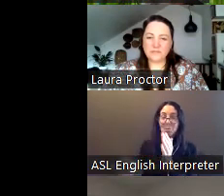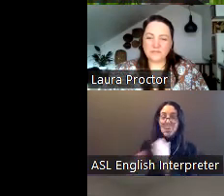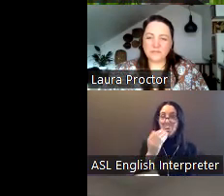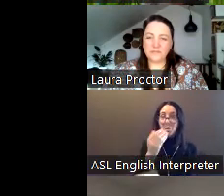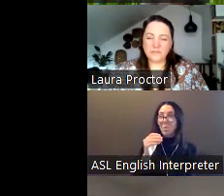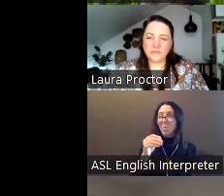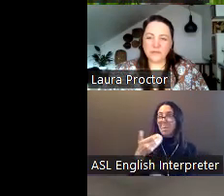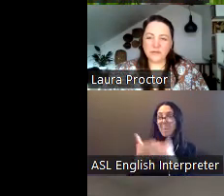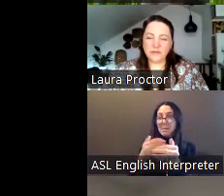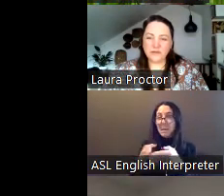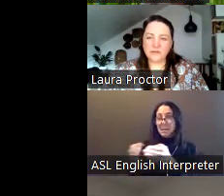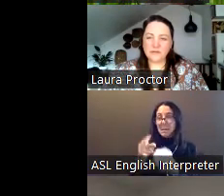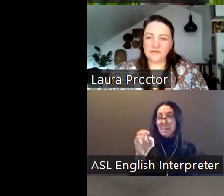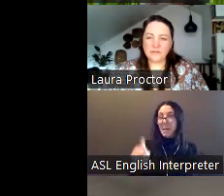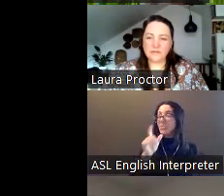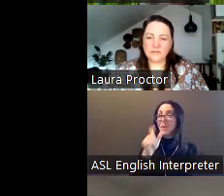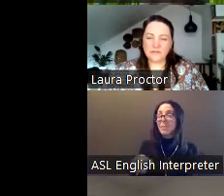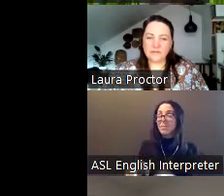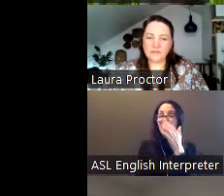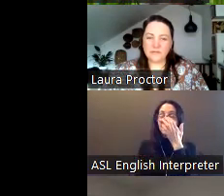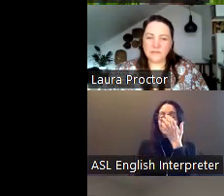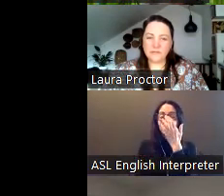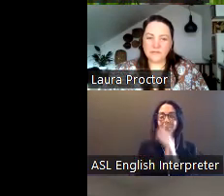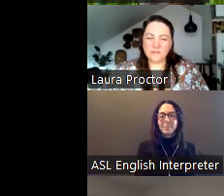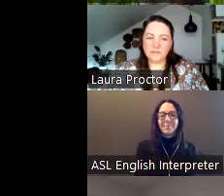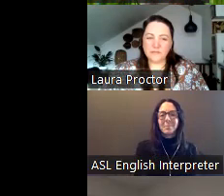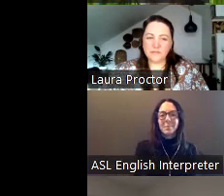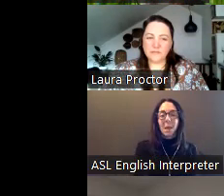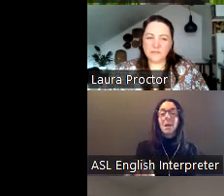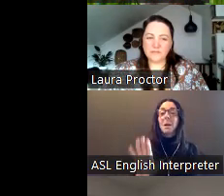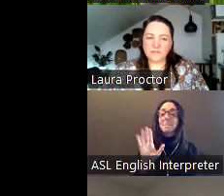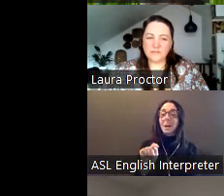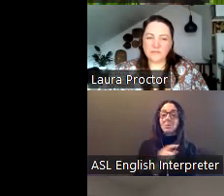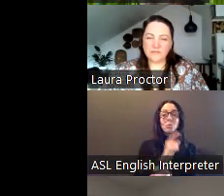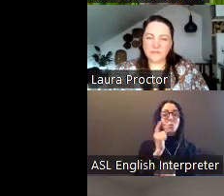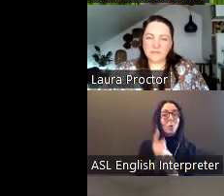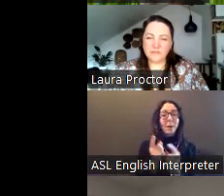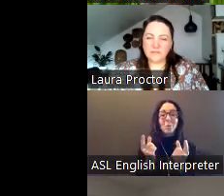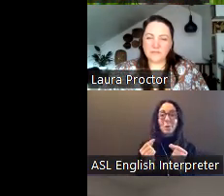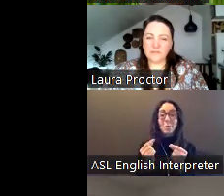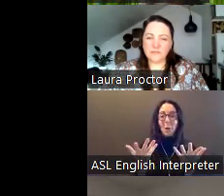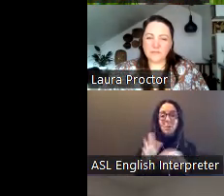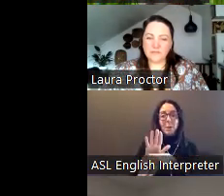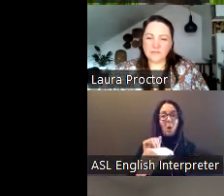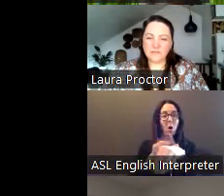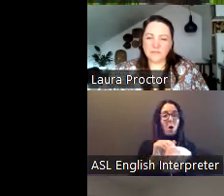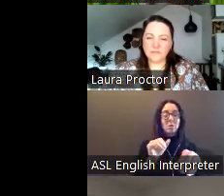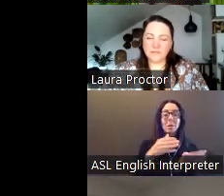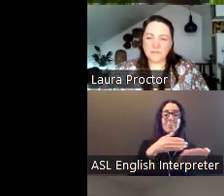map. But certainly the right thing was engaging